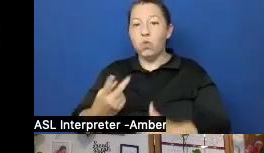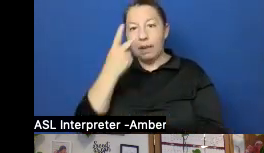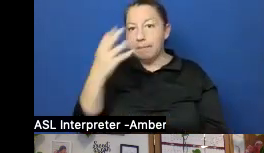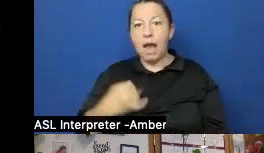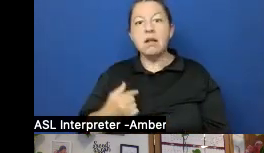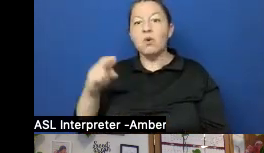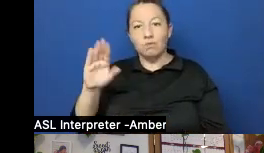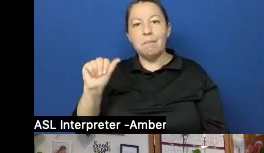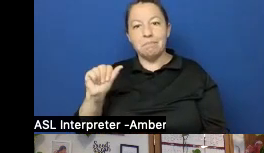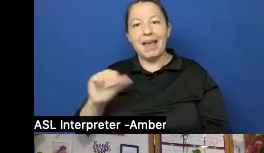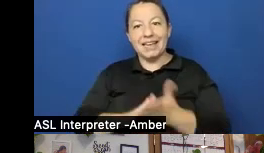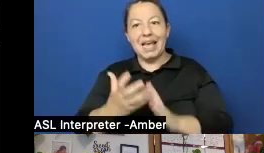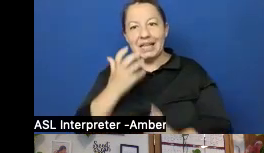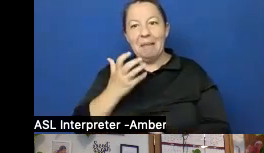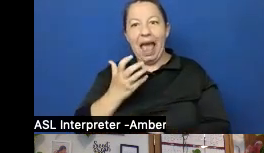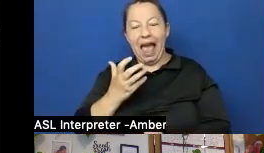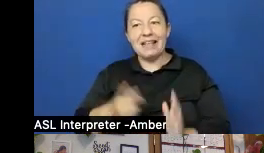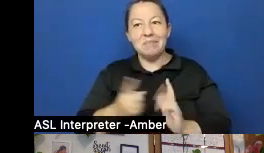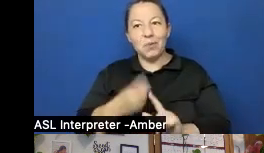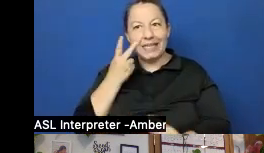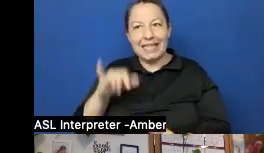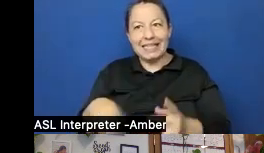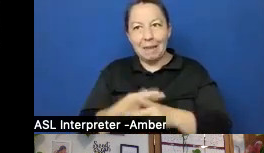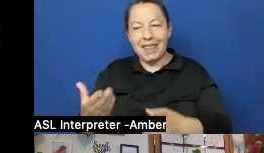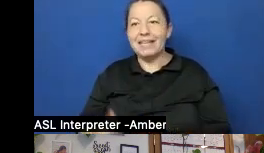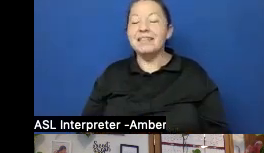off sometimes when I see things like this. And